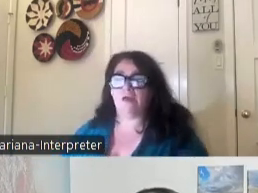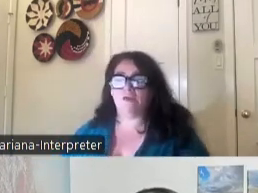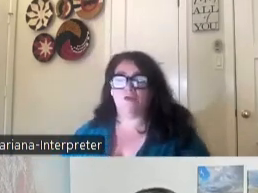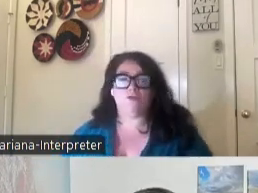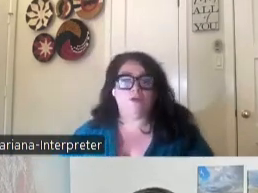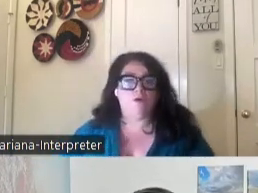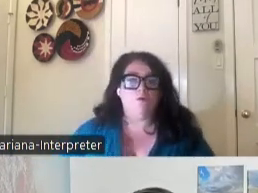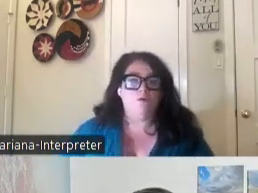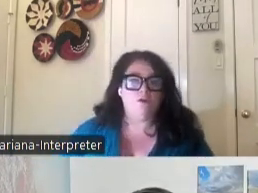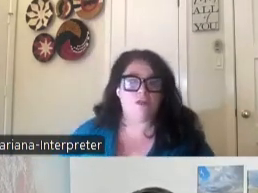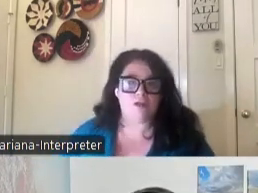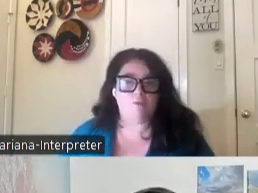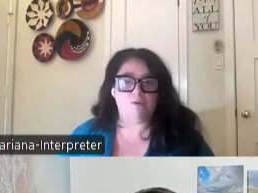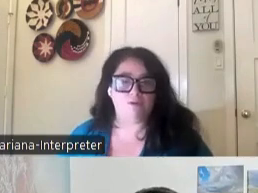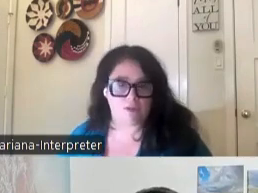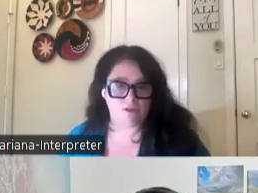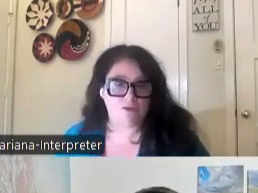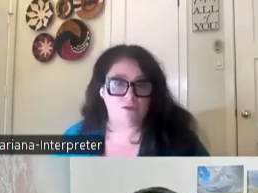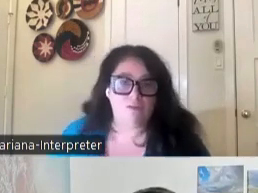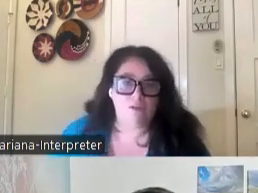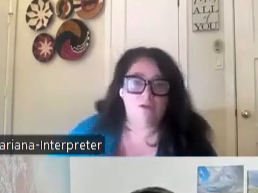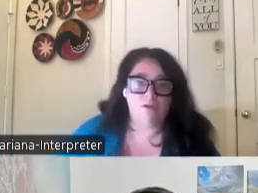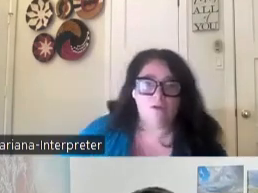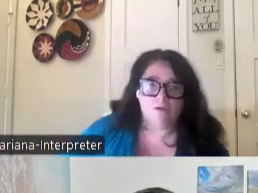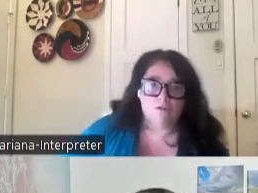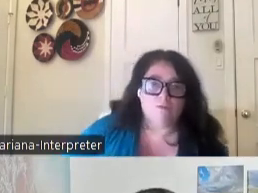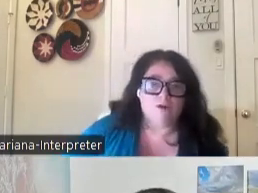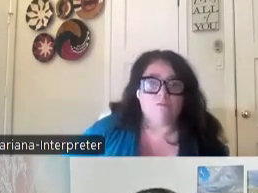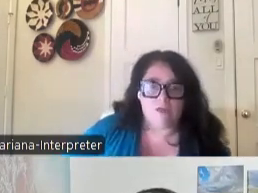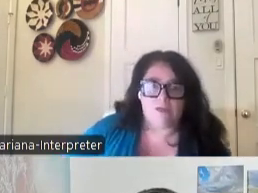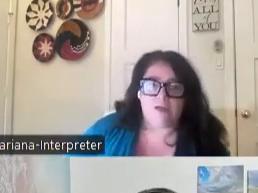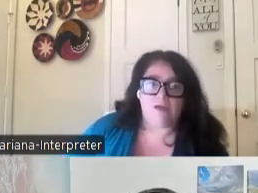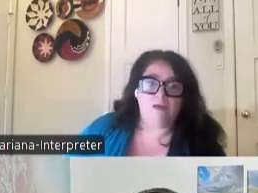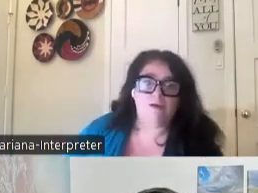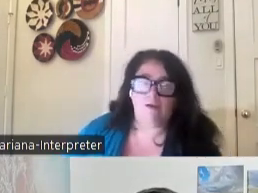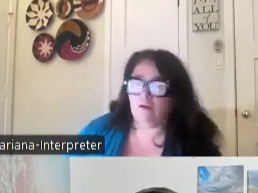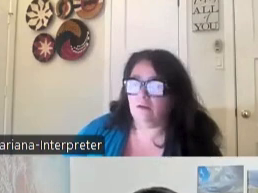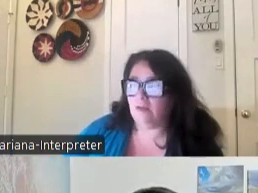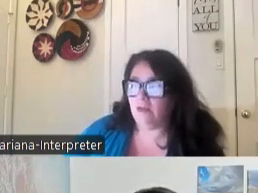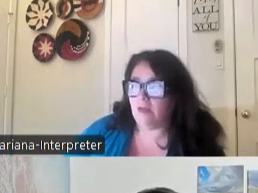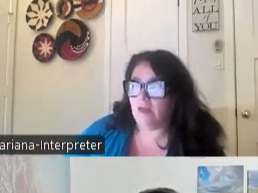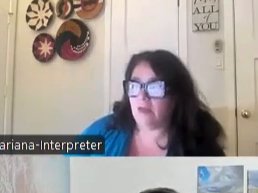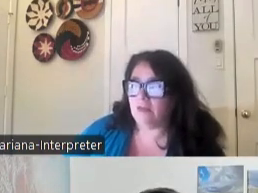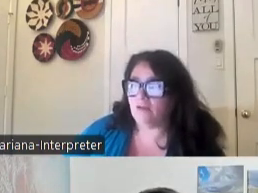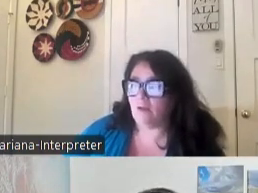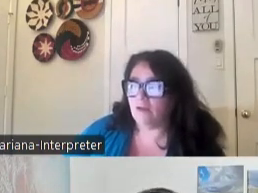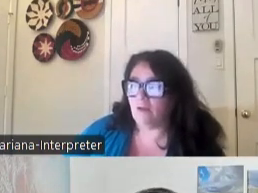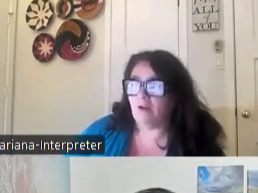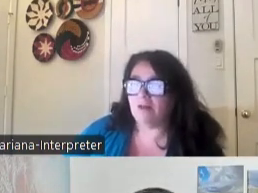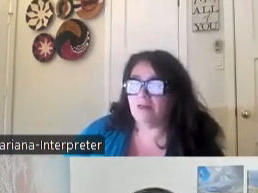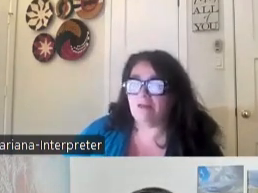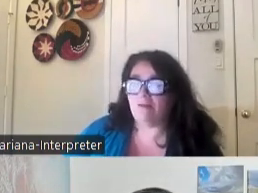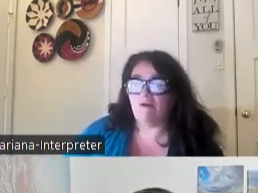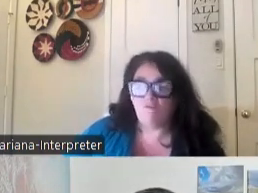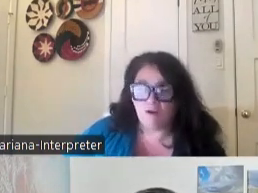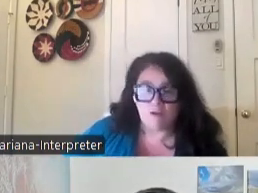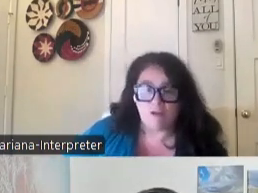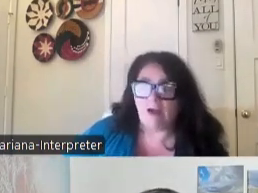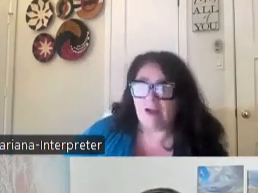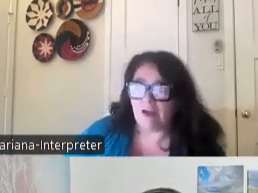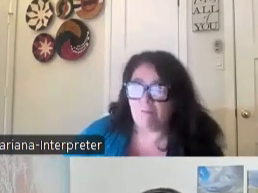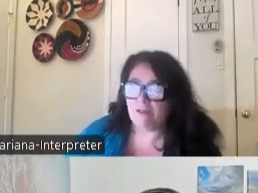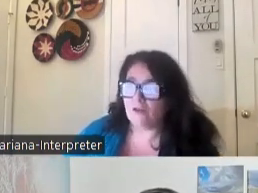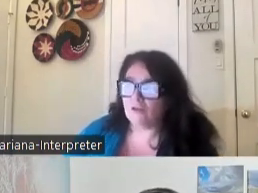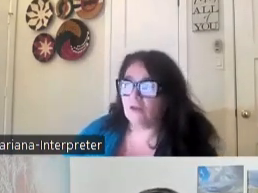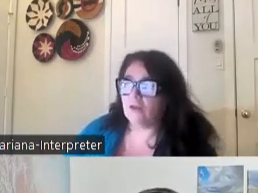ocean. And this increase is likely to accelerate when global warming reaches a level somewhere between about 1 and